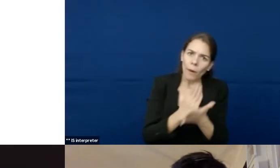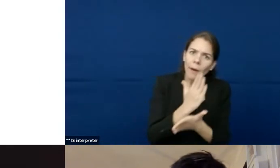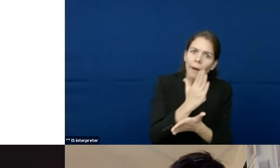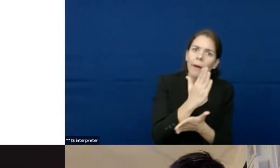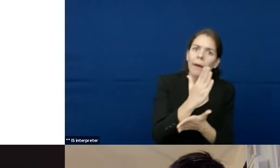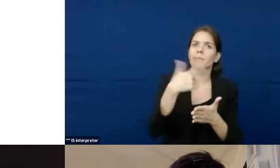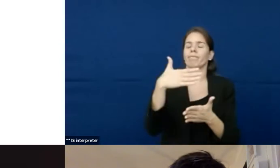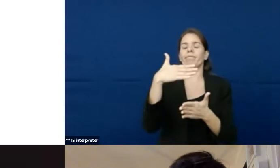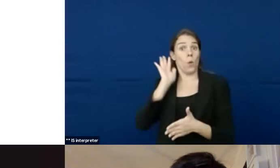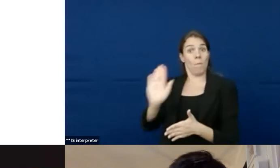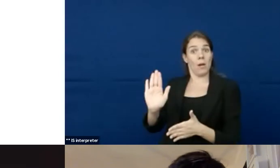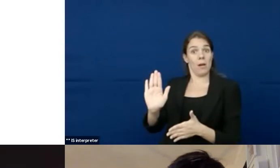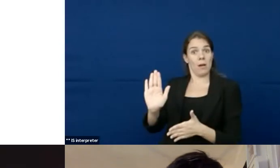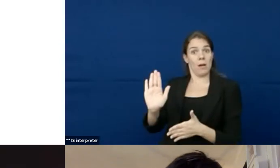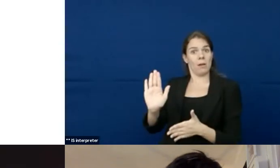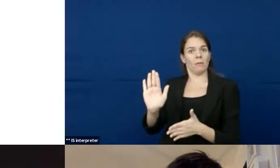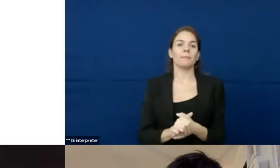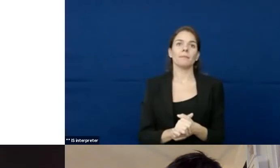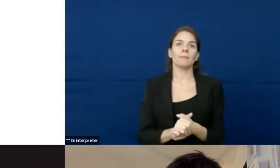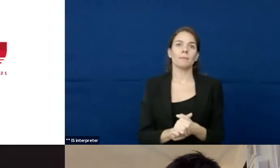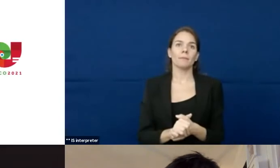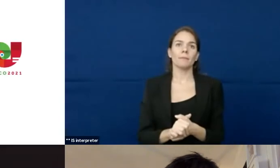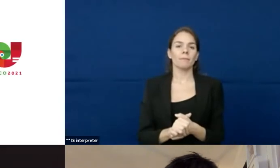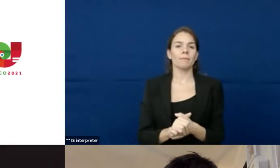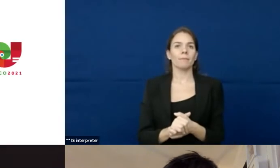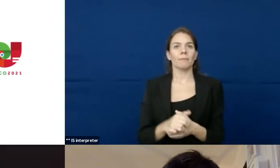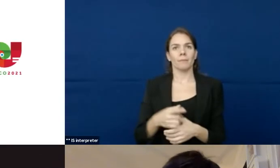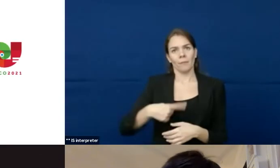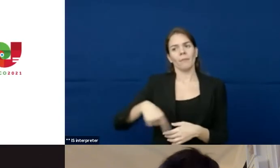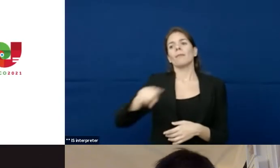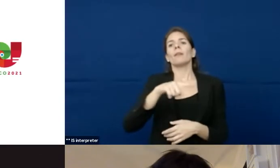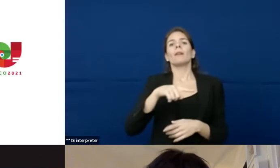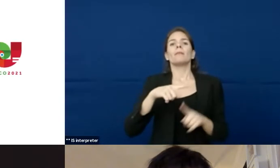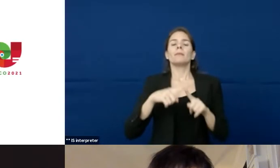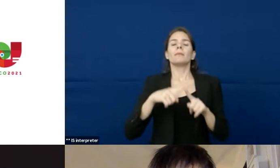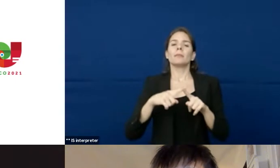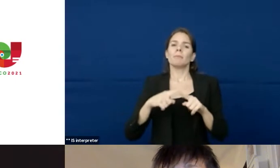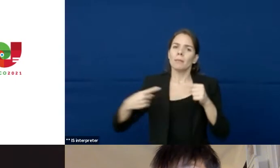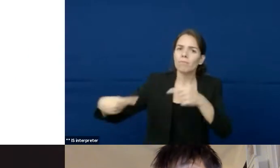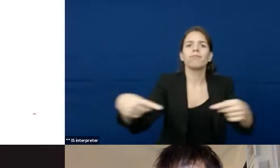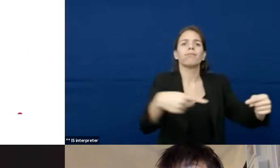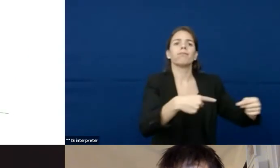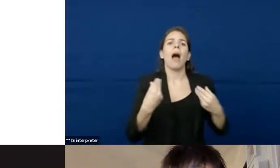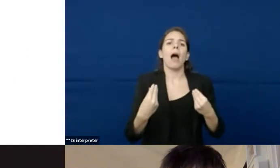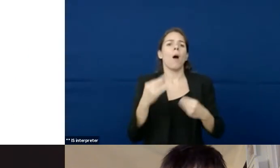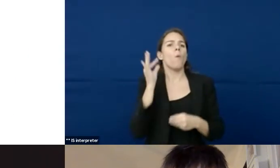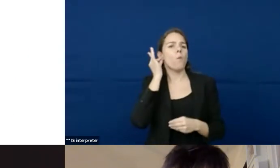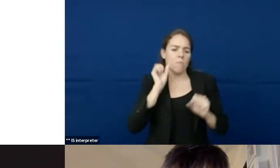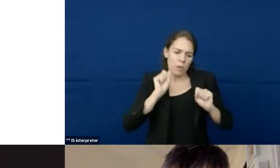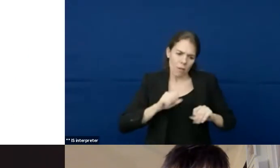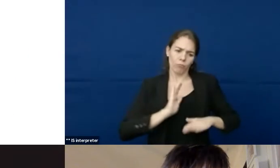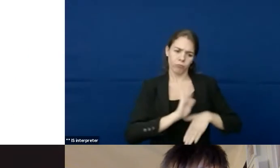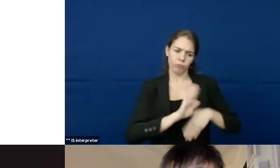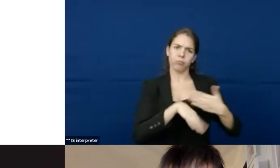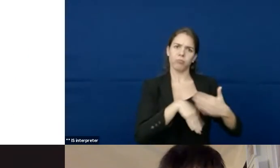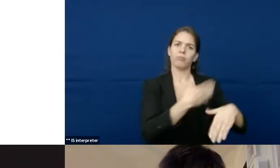highlight few points and raise some questions. There's indeed lack of capacity, and we see that in the UN Trust Fund on